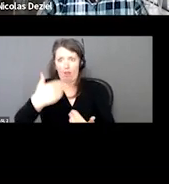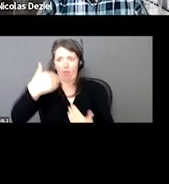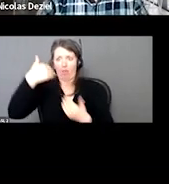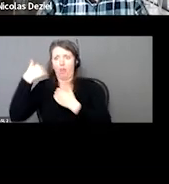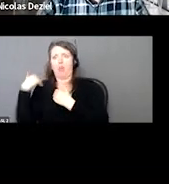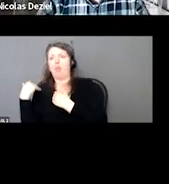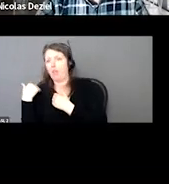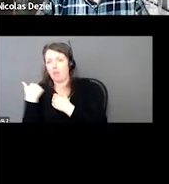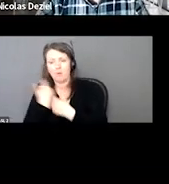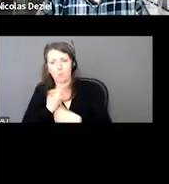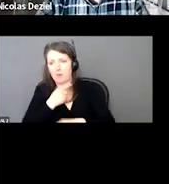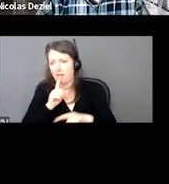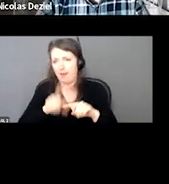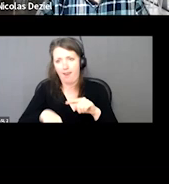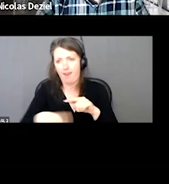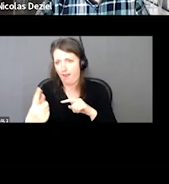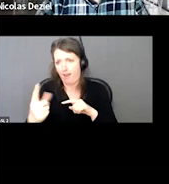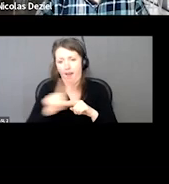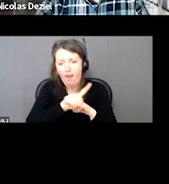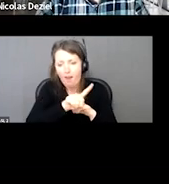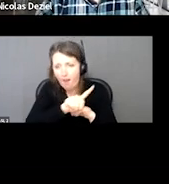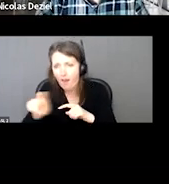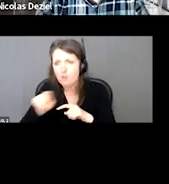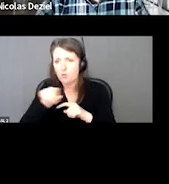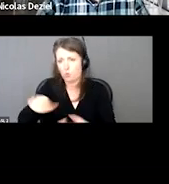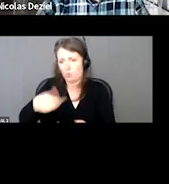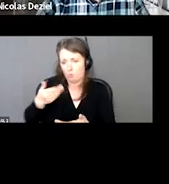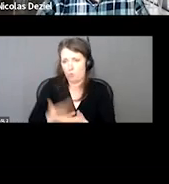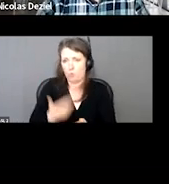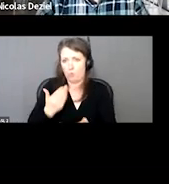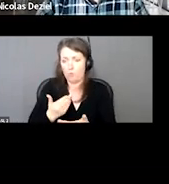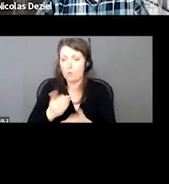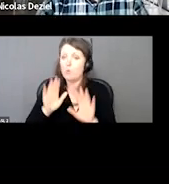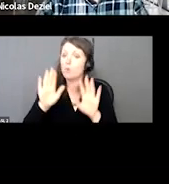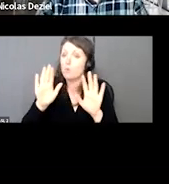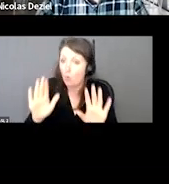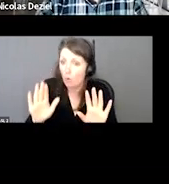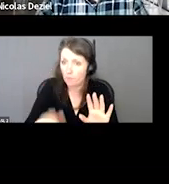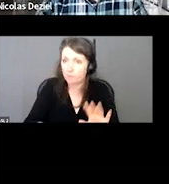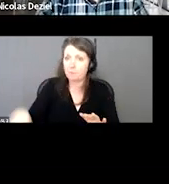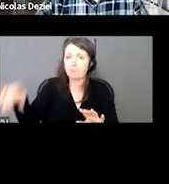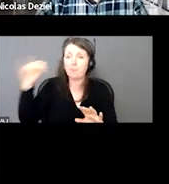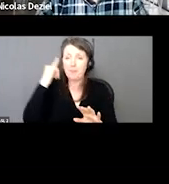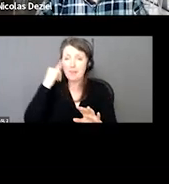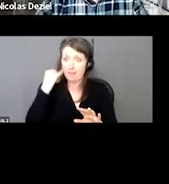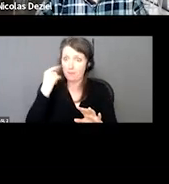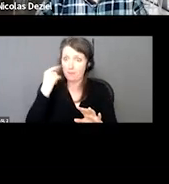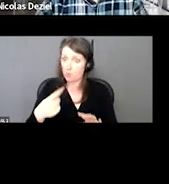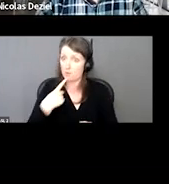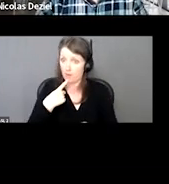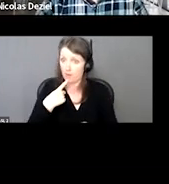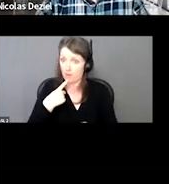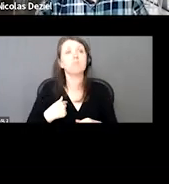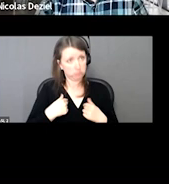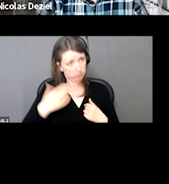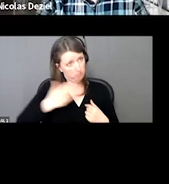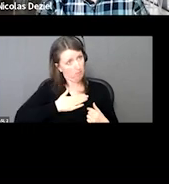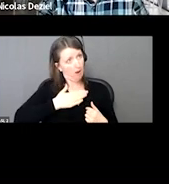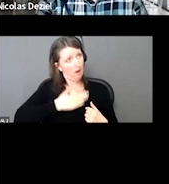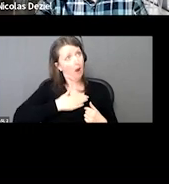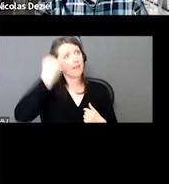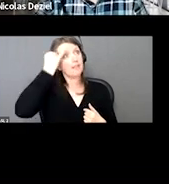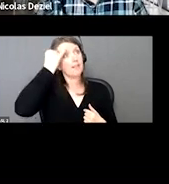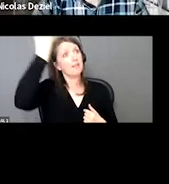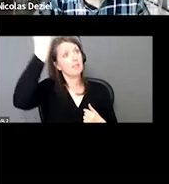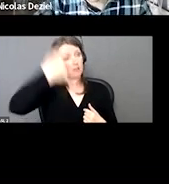we take applicants' word for it. So if you say, and there's kind of a declaration you need to it's basically you just